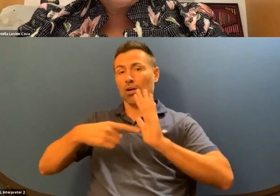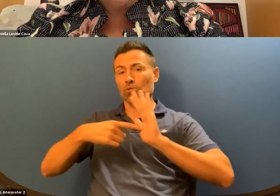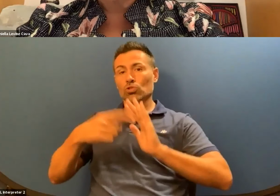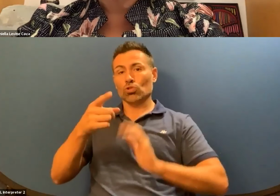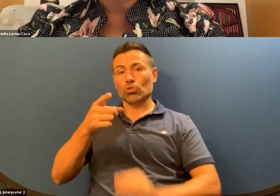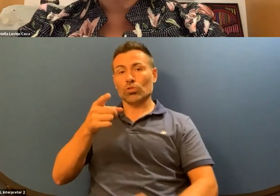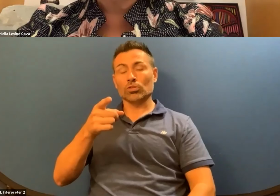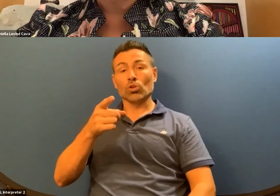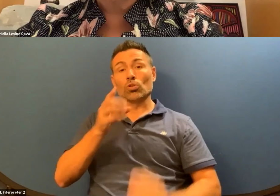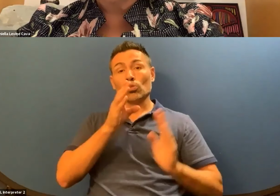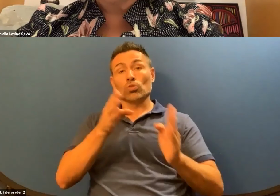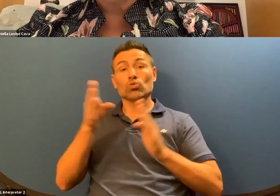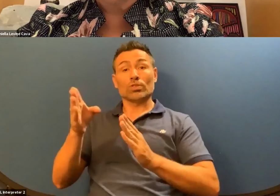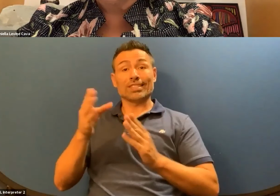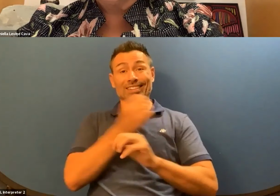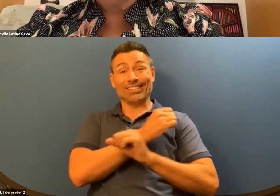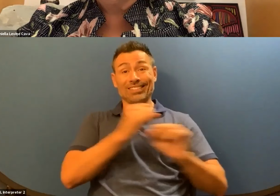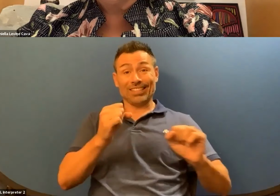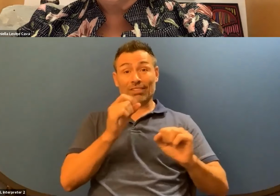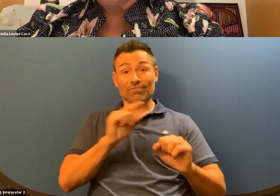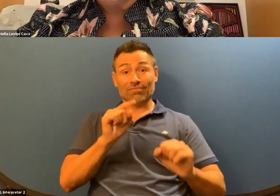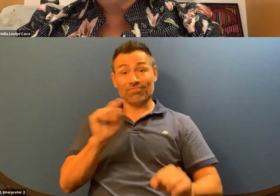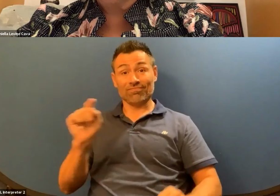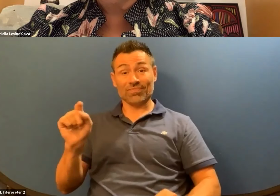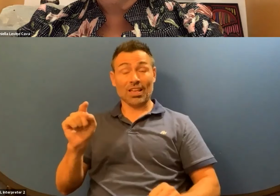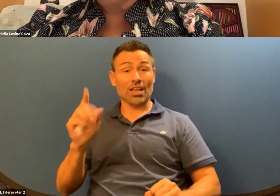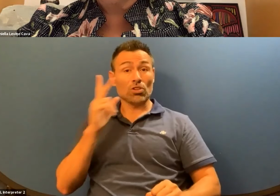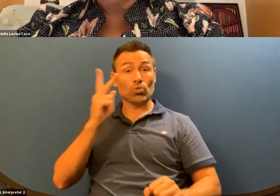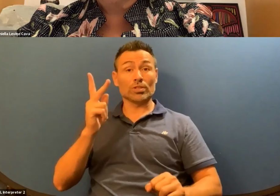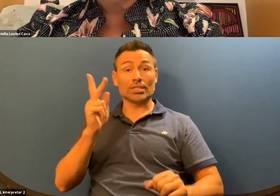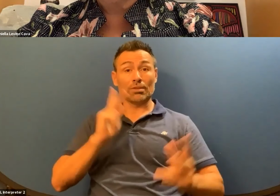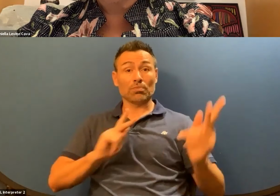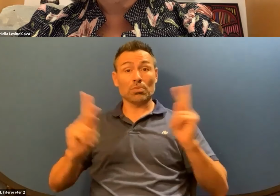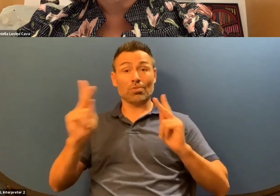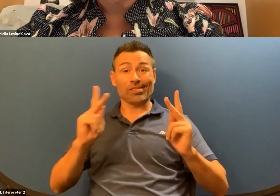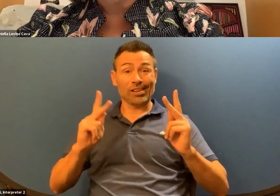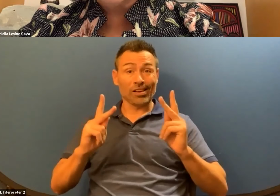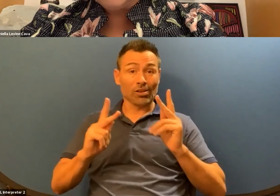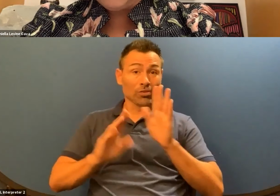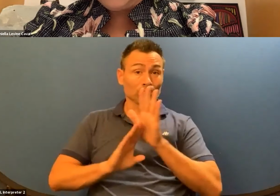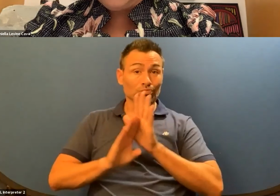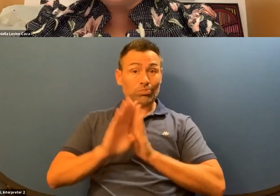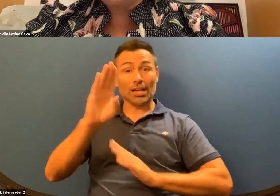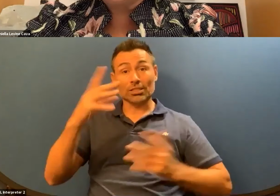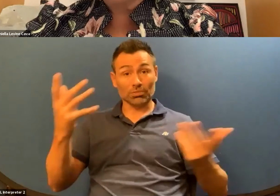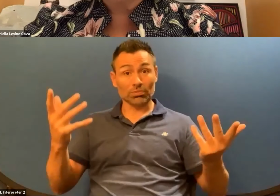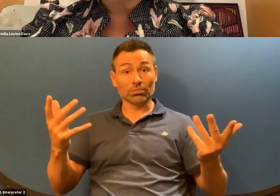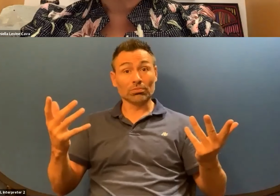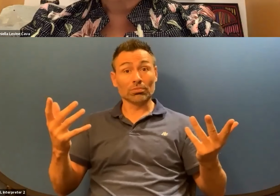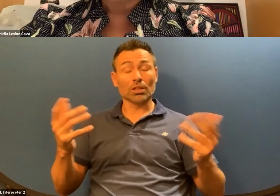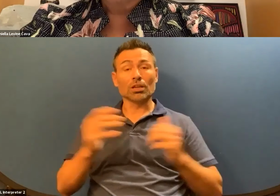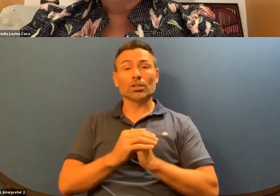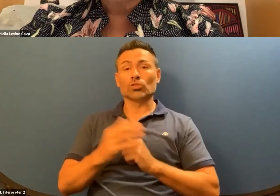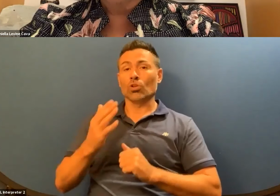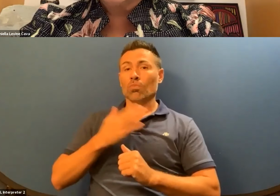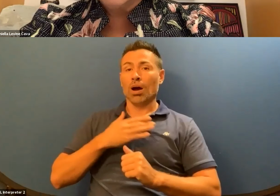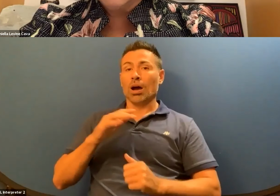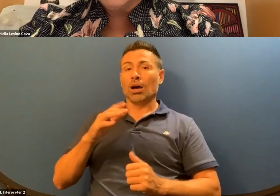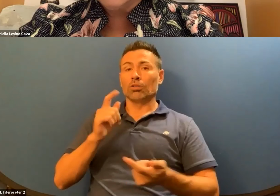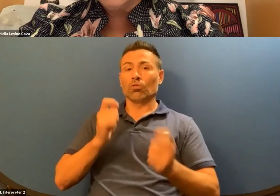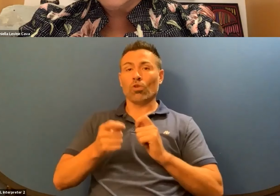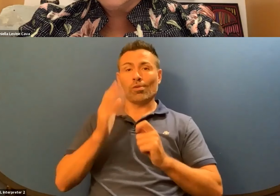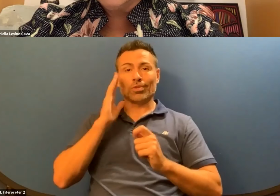streets that are safe and sound. I'll show you places that are blossoming. So that my reform is to make sure that we will not deviate from the